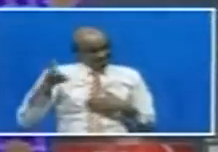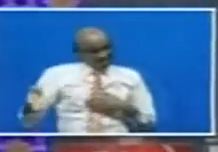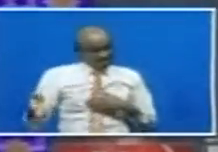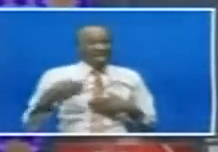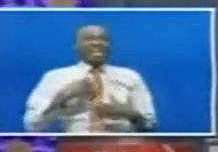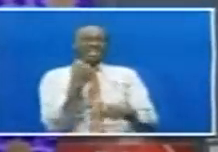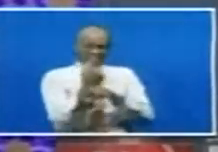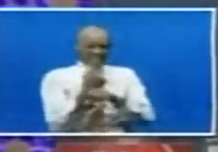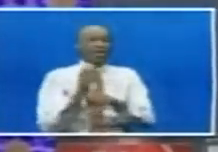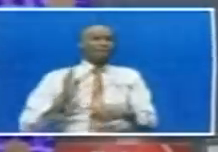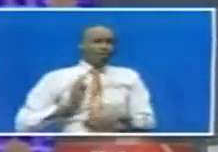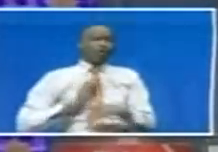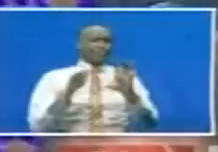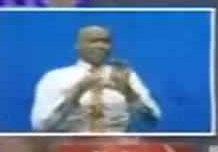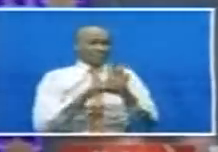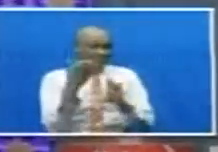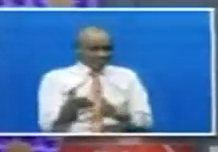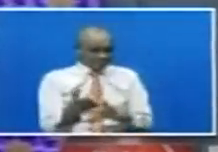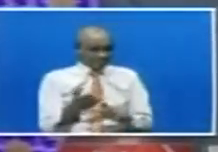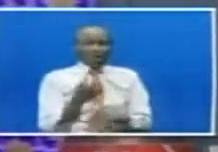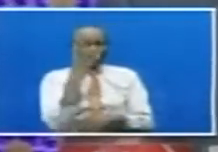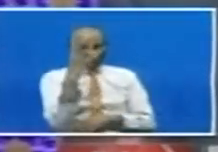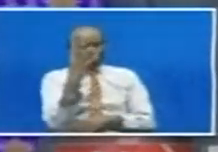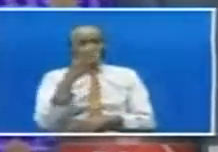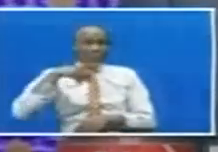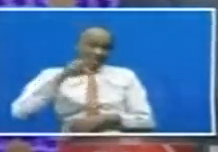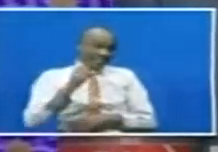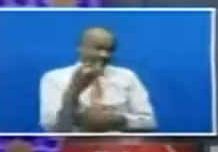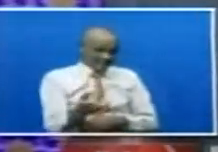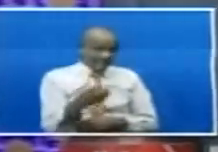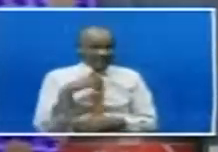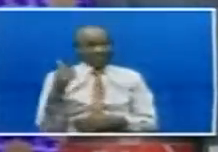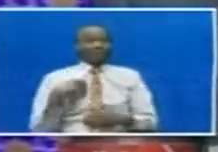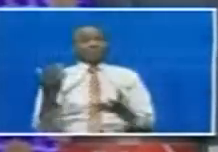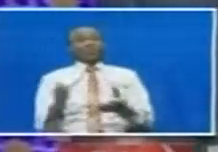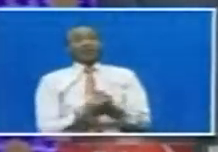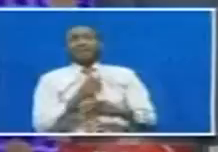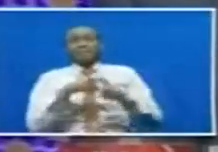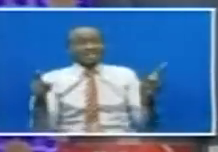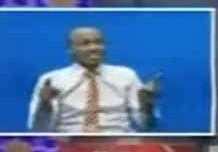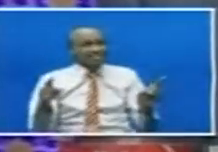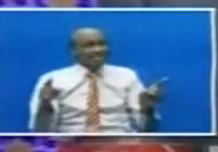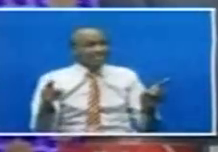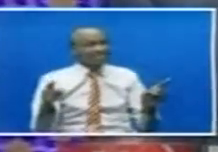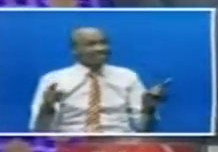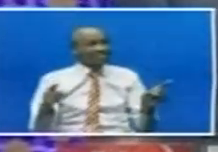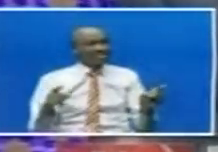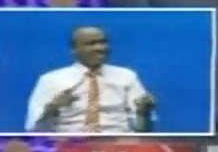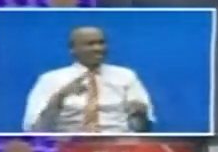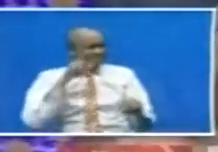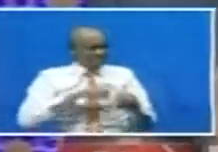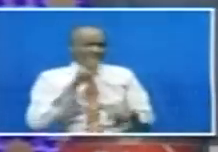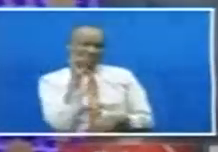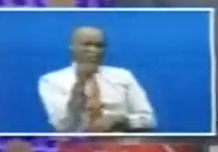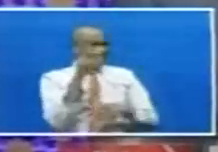11 board members, 4 permanent secretaries, and the others were brilliant. But when I look at the kind